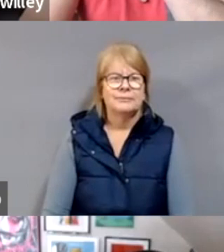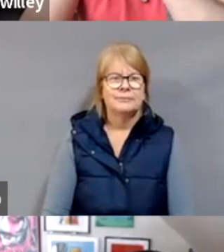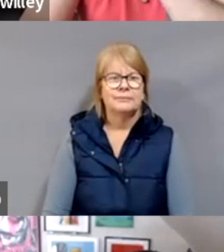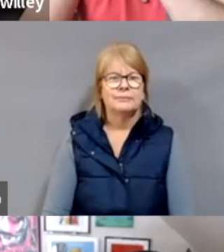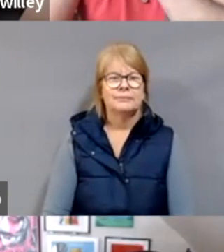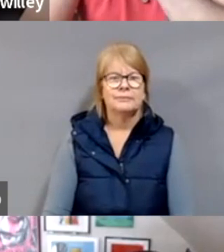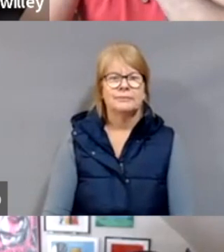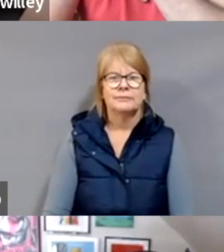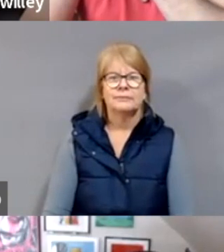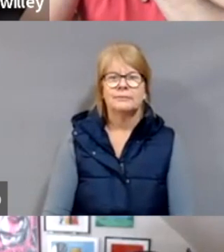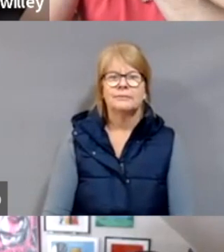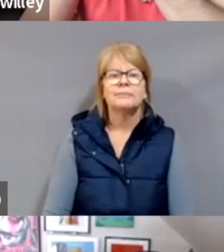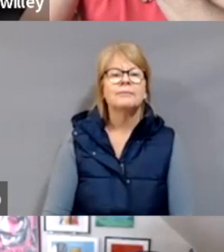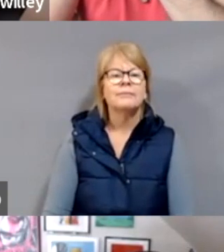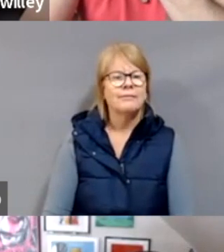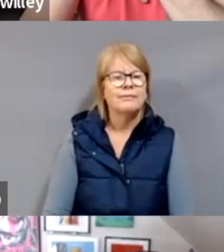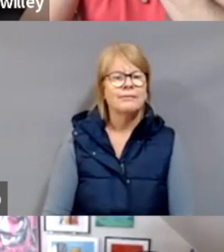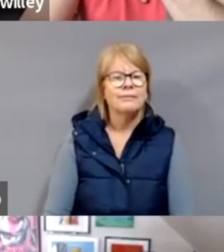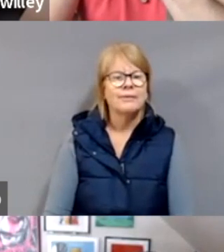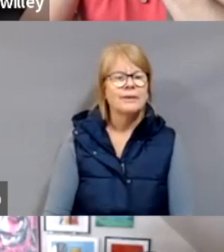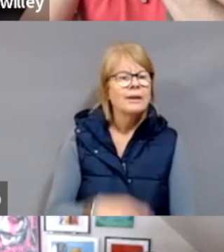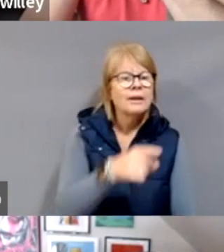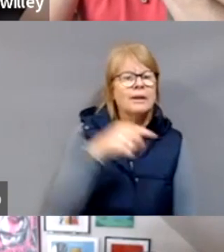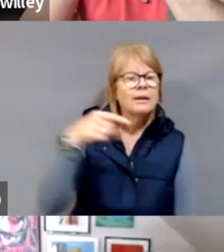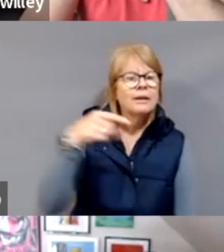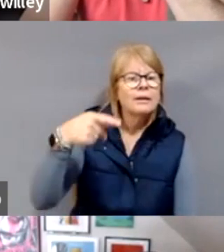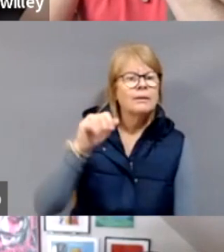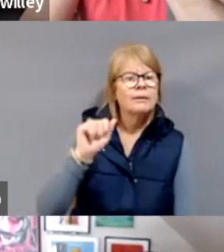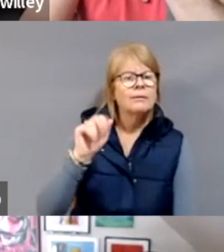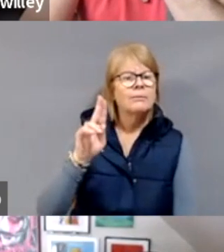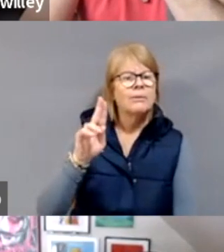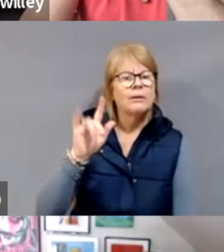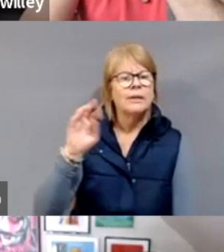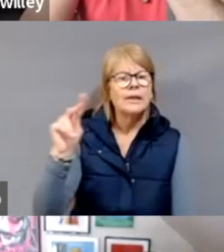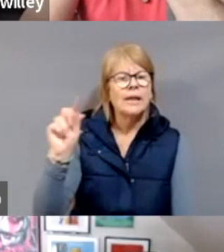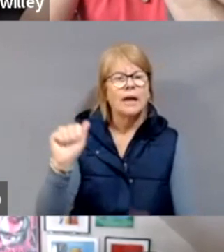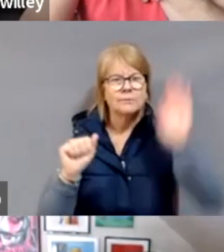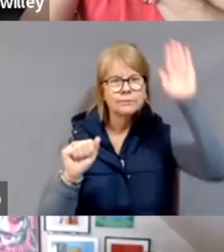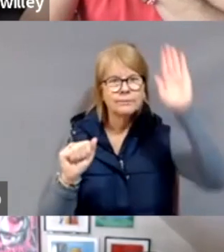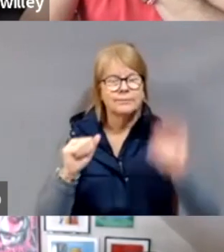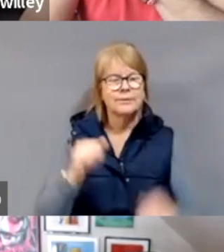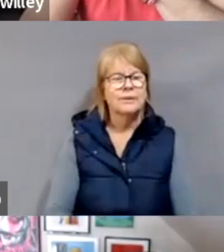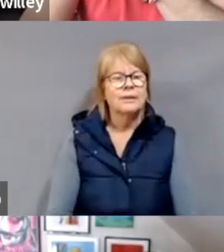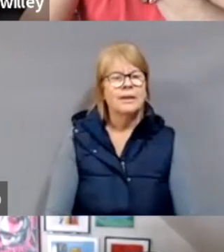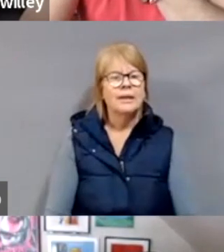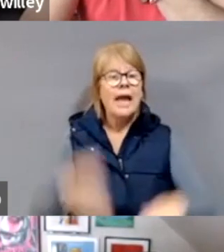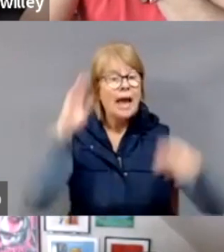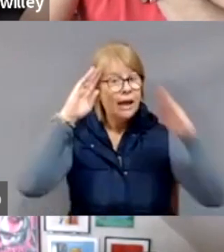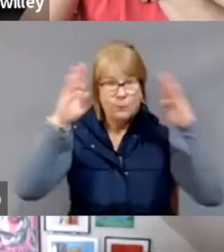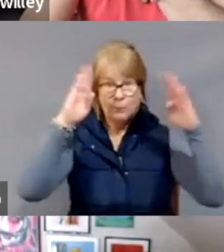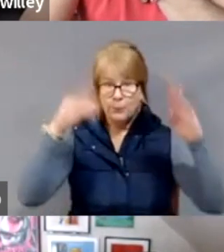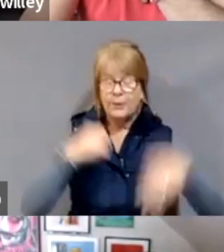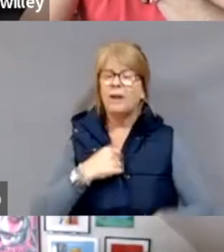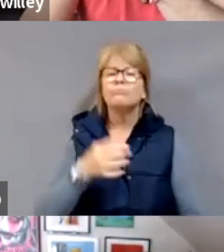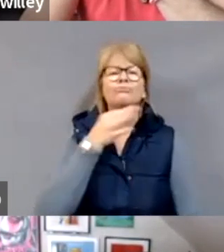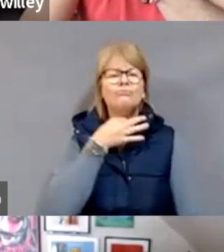You got a Anyone team else on have your Sherman. some questions? Holy- Paulina, I see your hand. Awesome. Hi, I was just wondering,